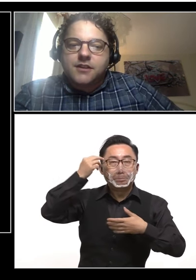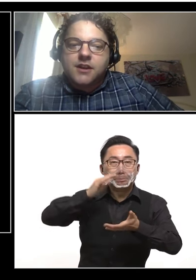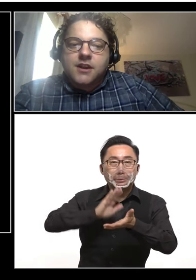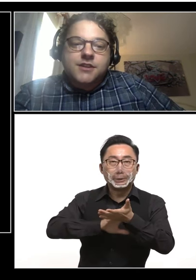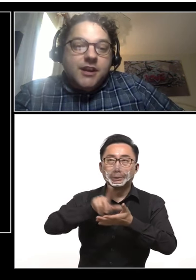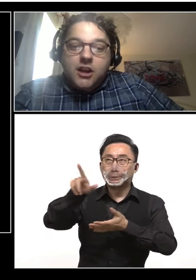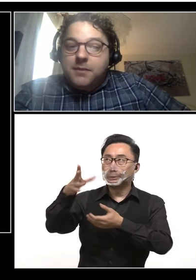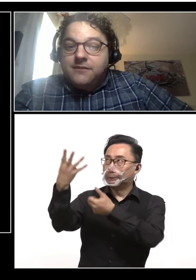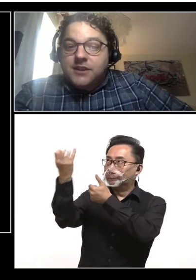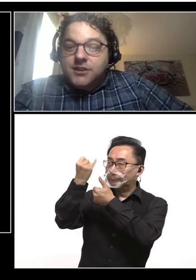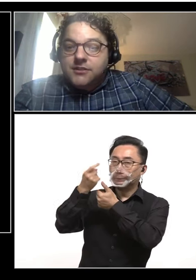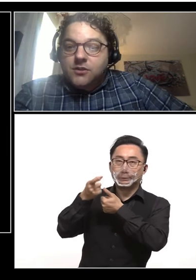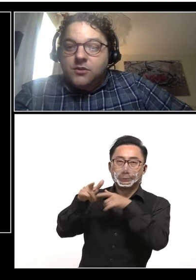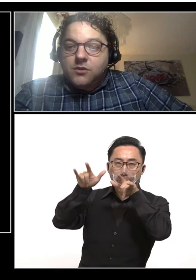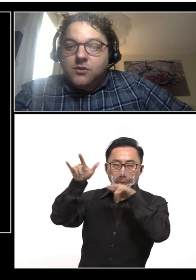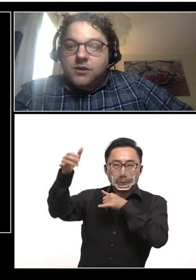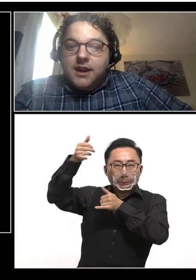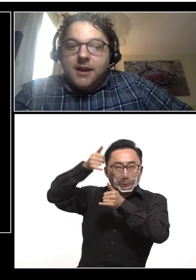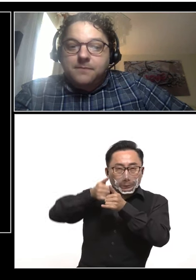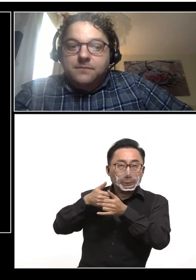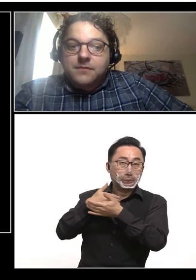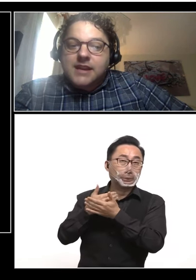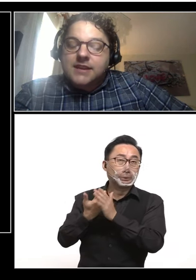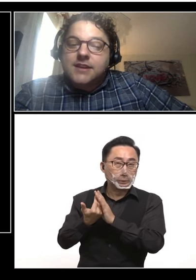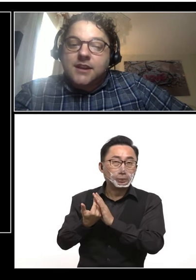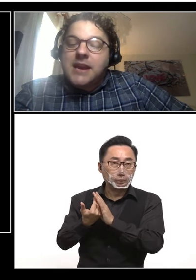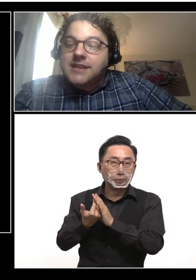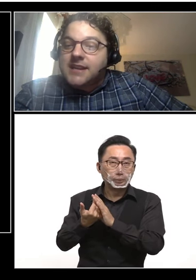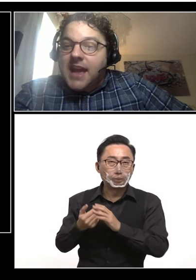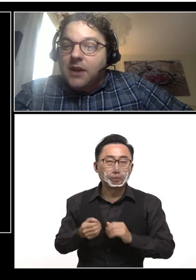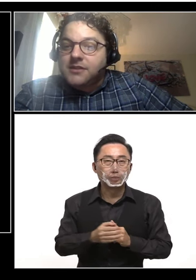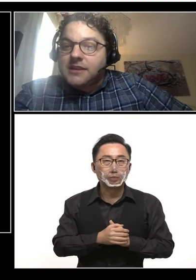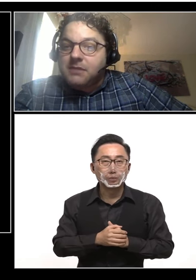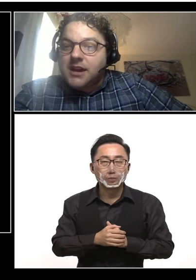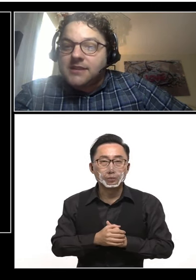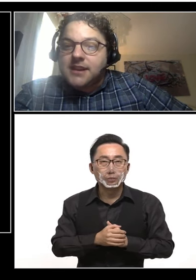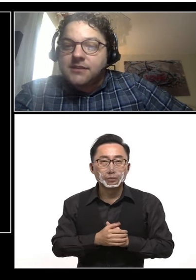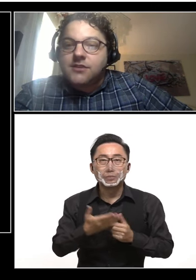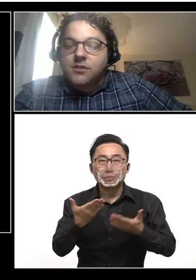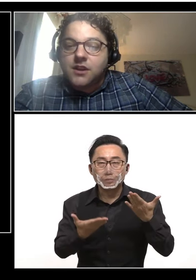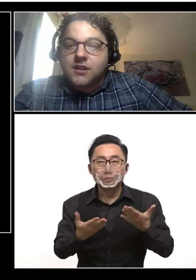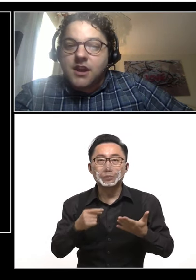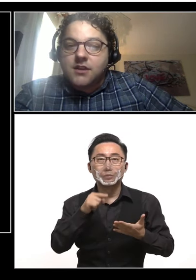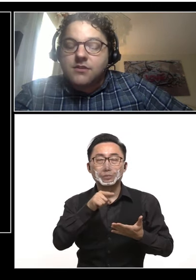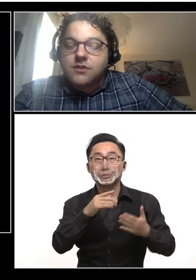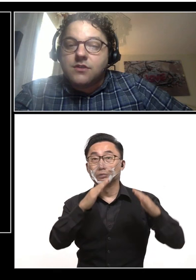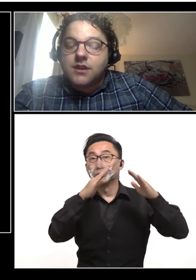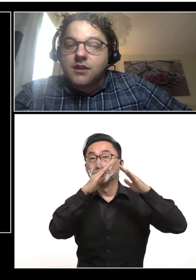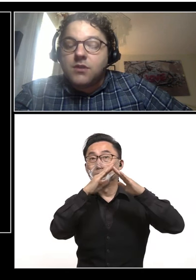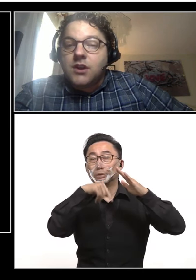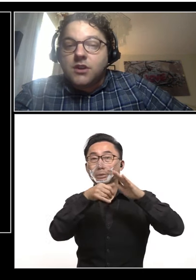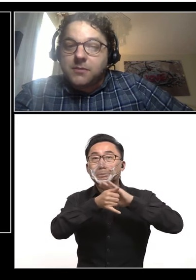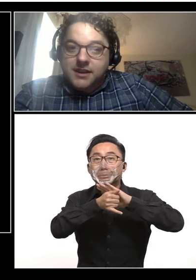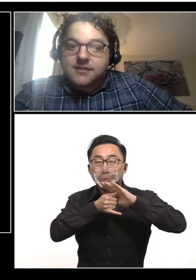often tied up in villages or, you know, hidden in the house, hidden behind the scenes so that, you